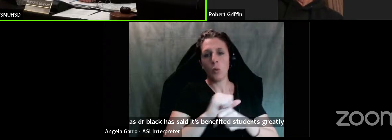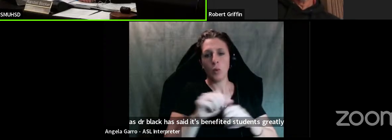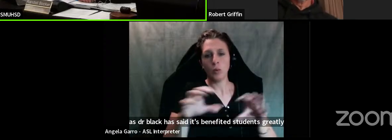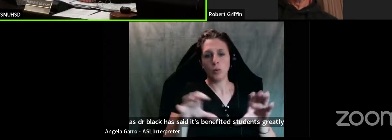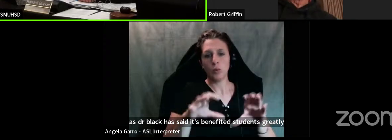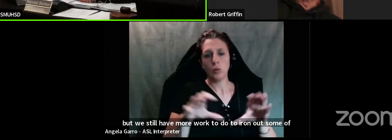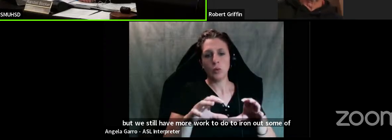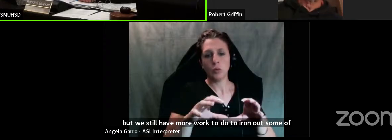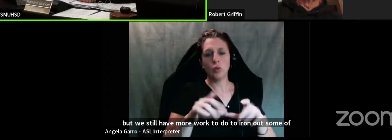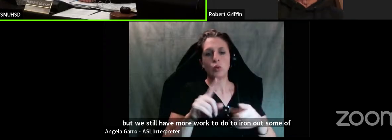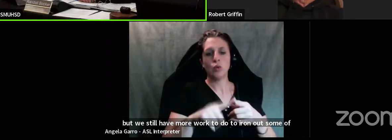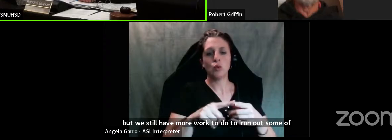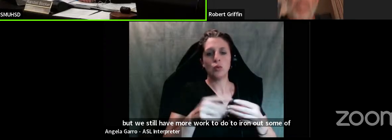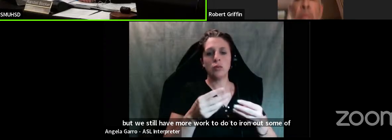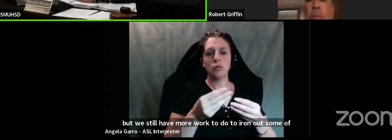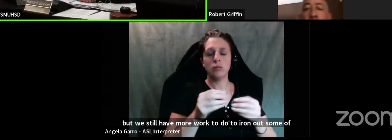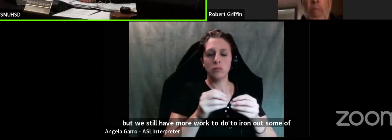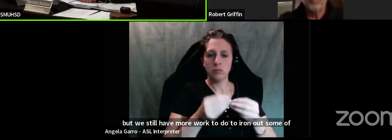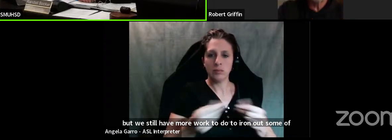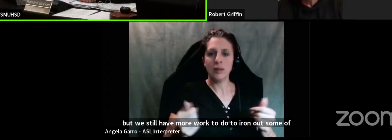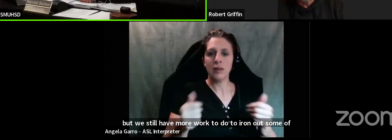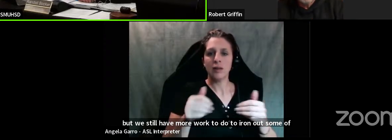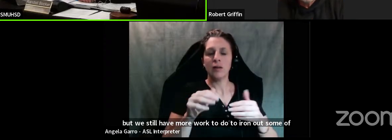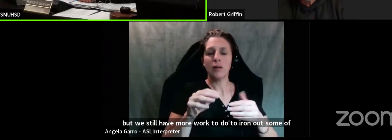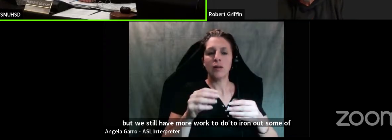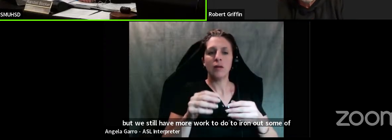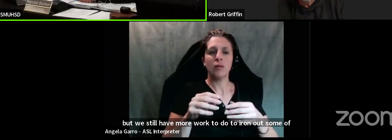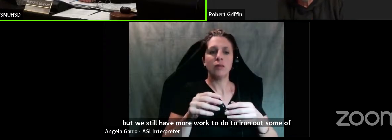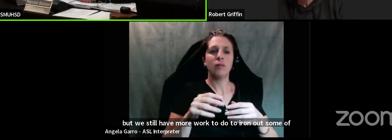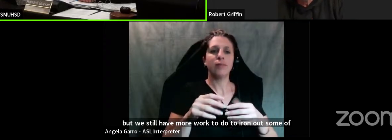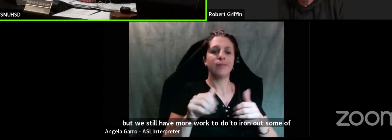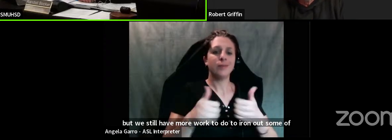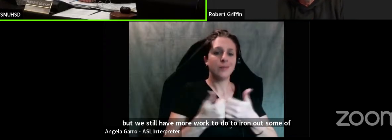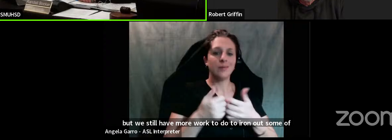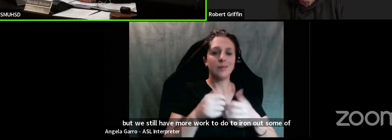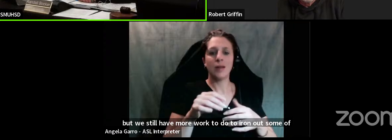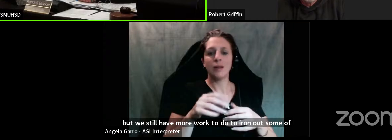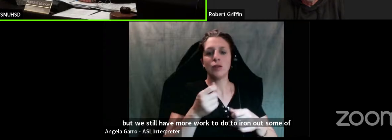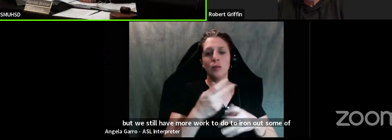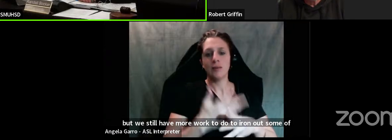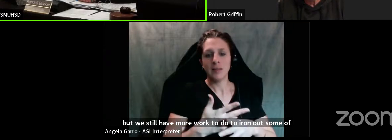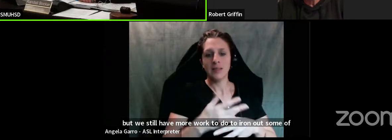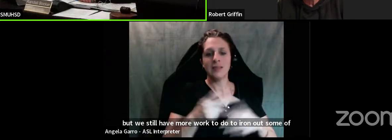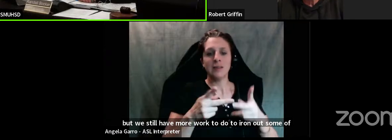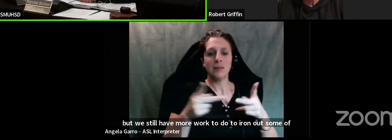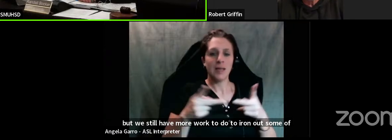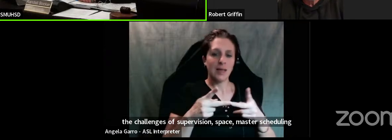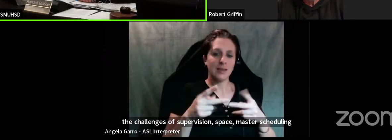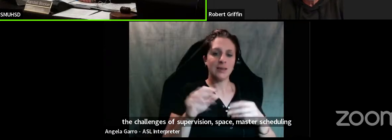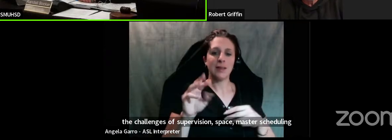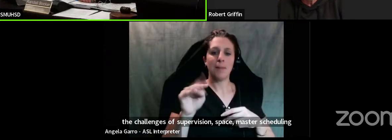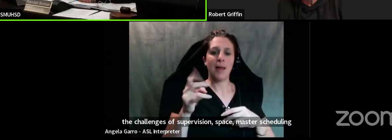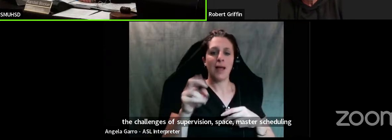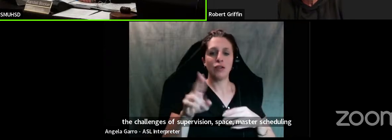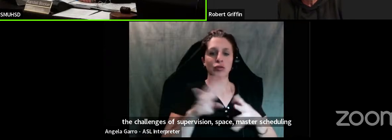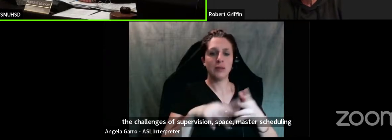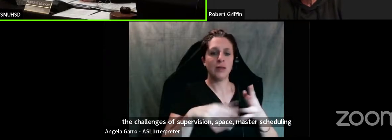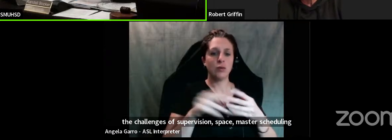of the challenges of supervision, space, master scheduling, so we don't have so many